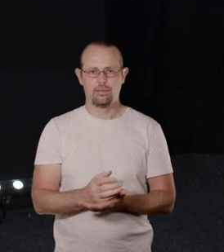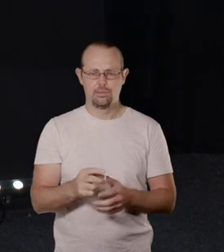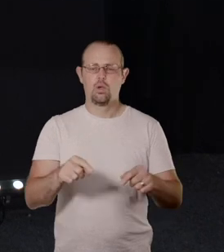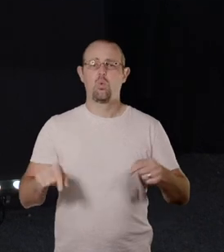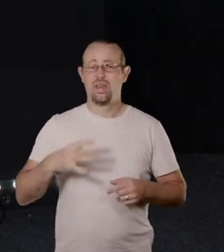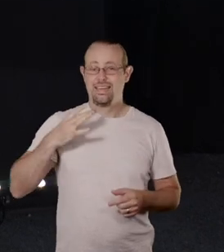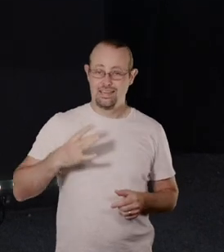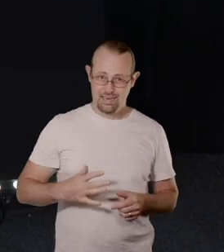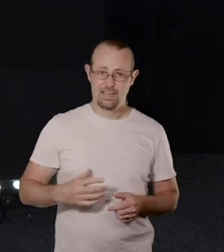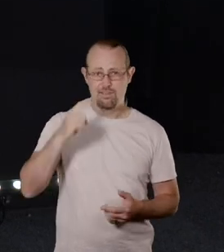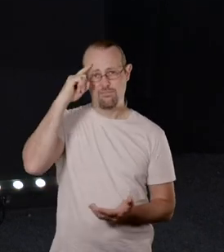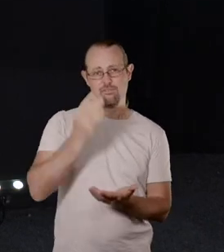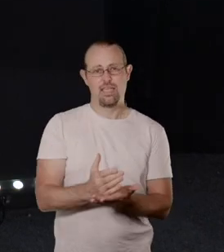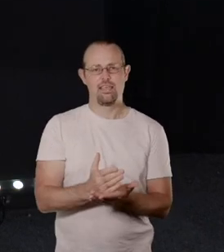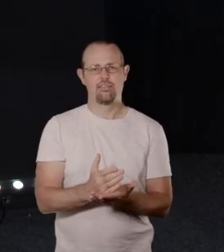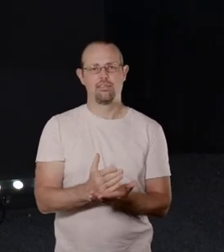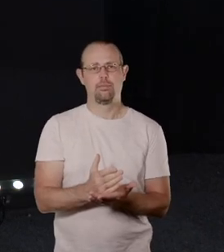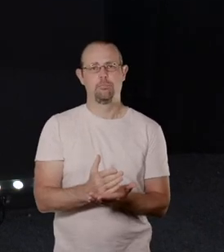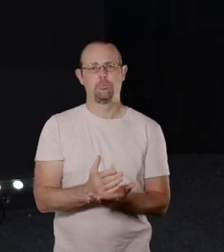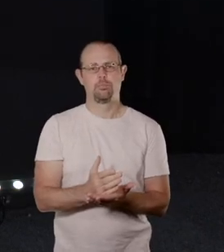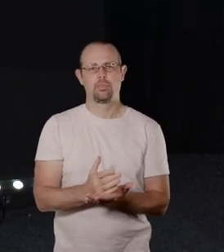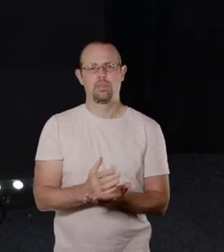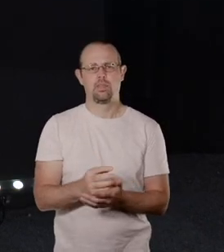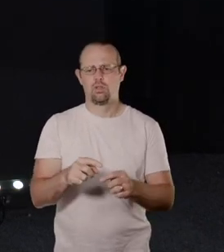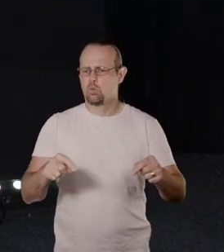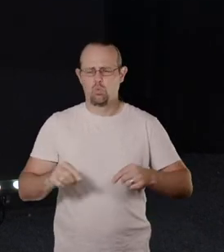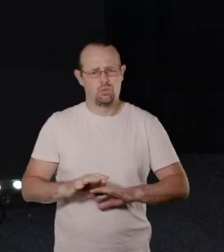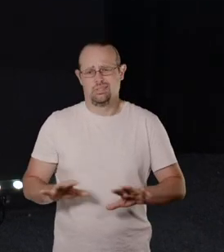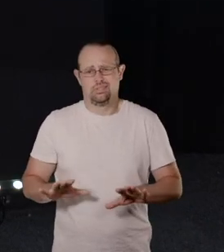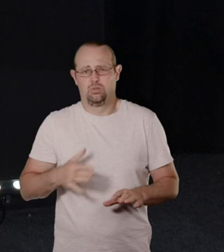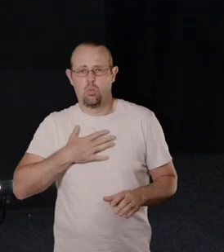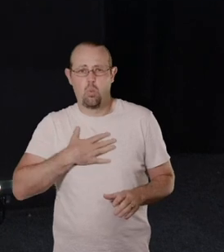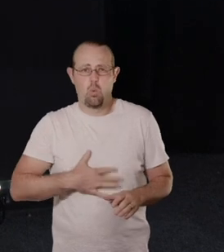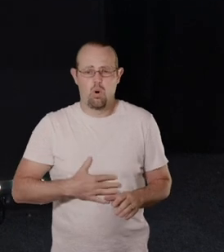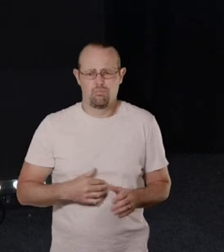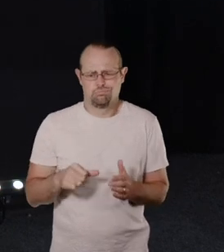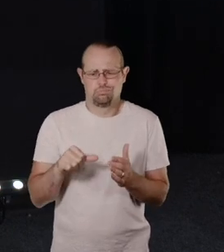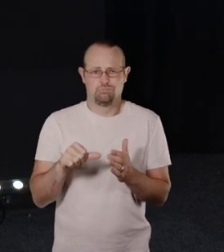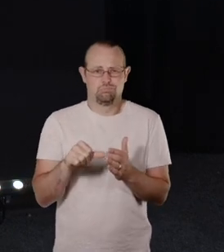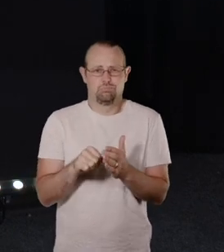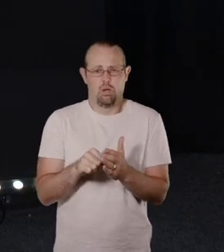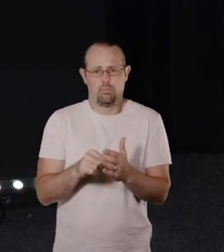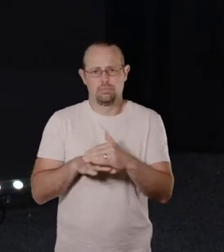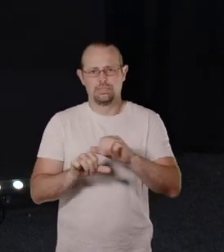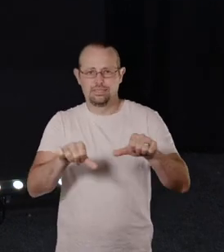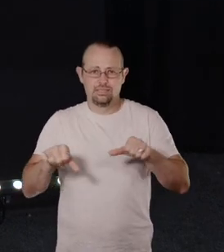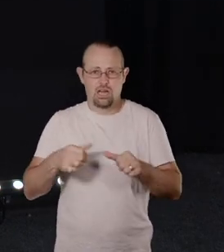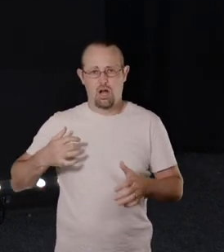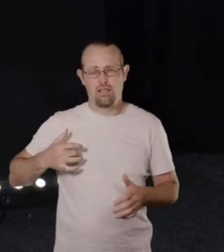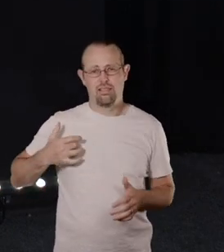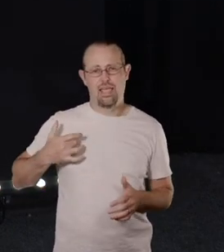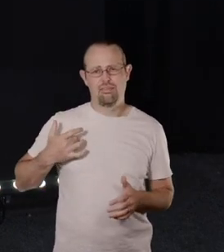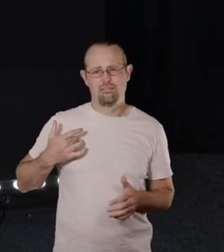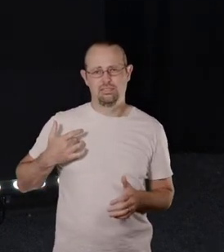get the word in. None of us wants an impassable gulf when it comes to health issues. None of us wants to have a